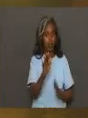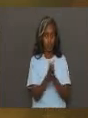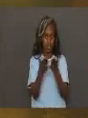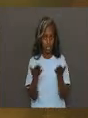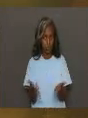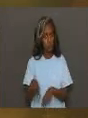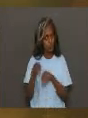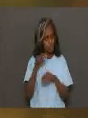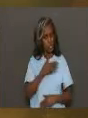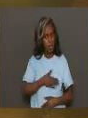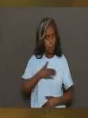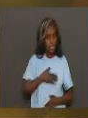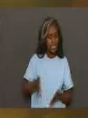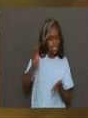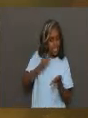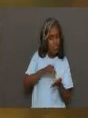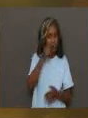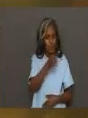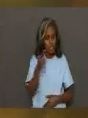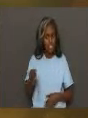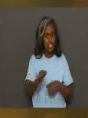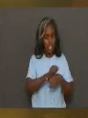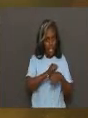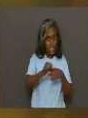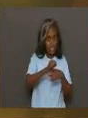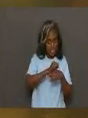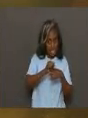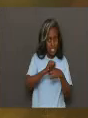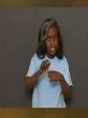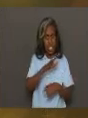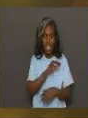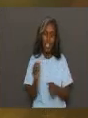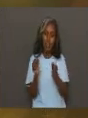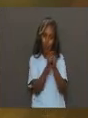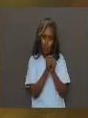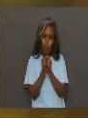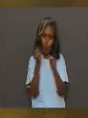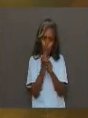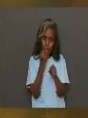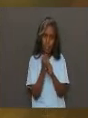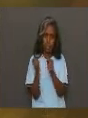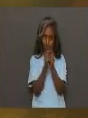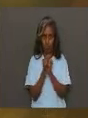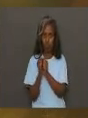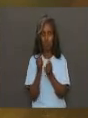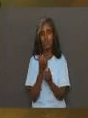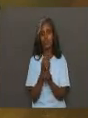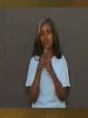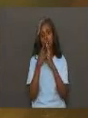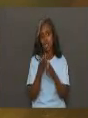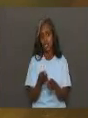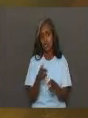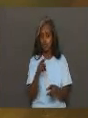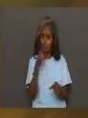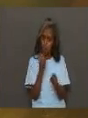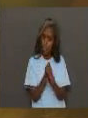textbook, students. Please review each exercise and work through the